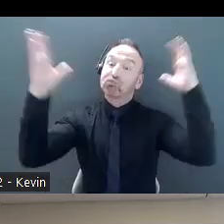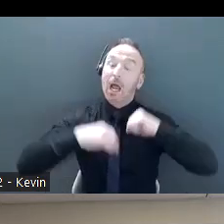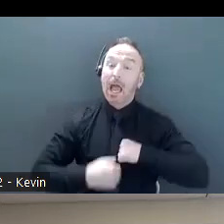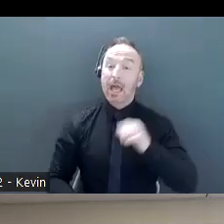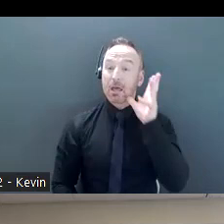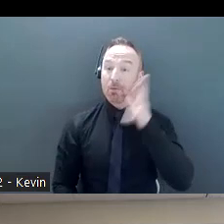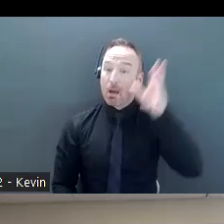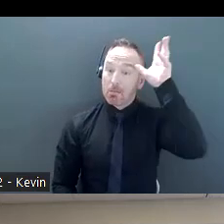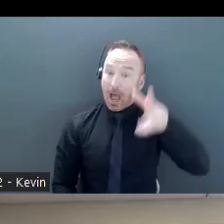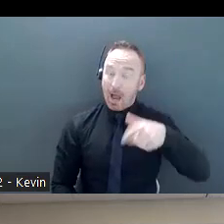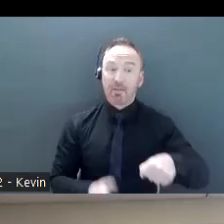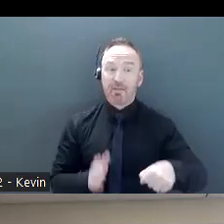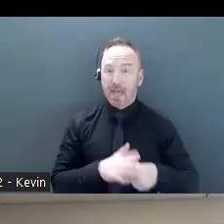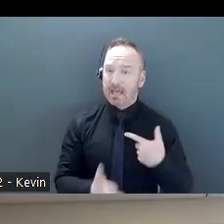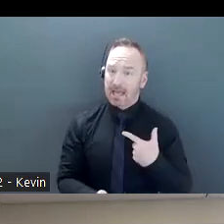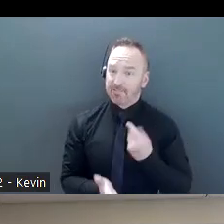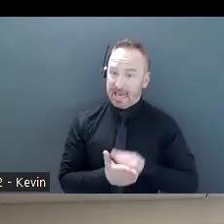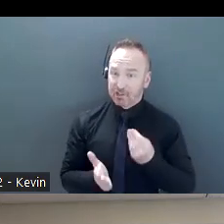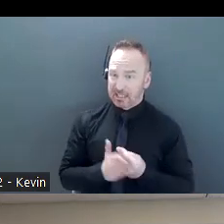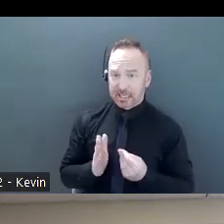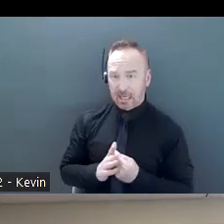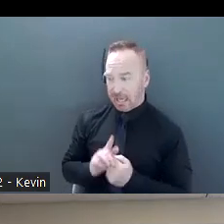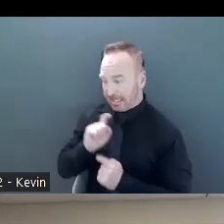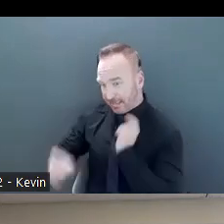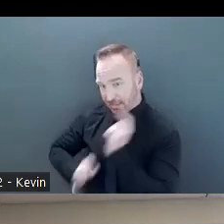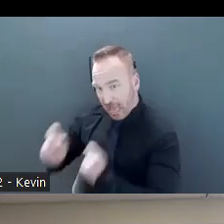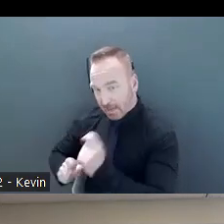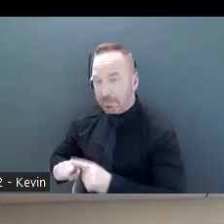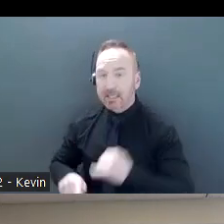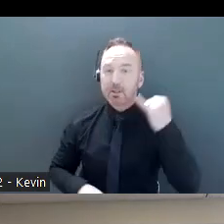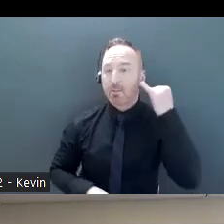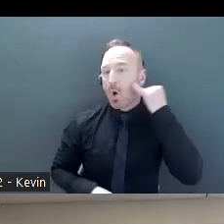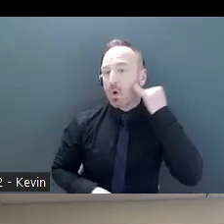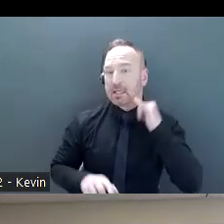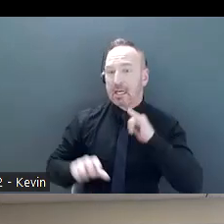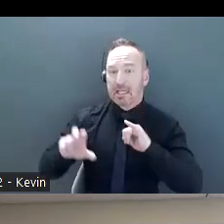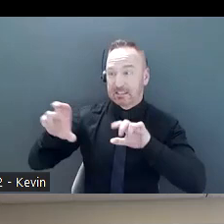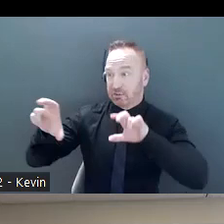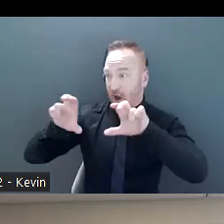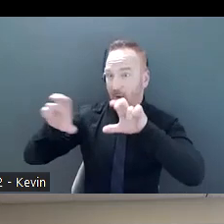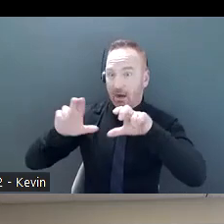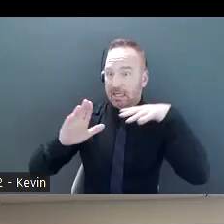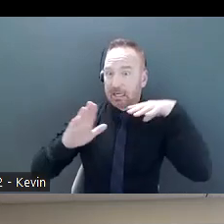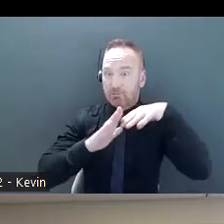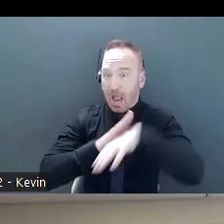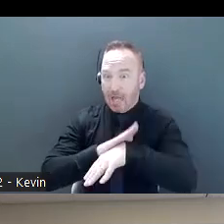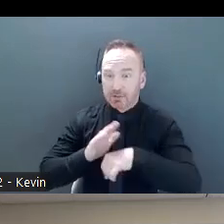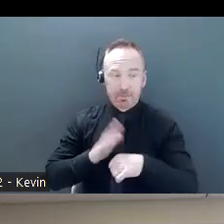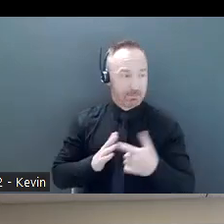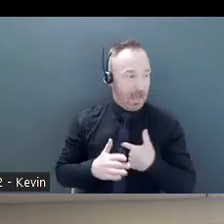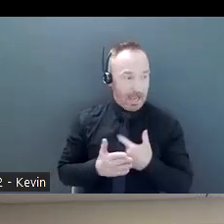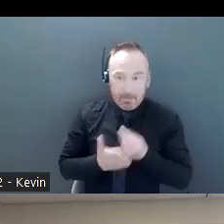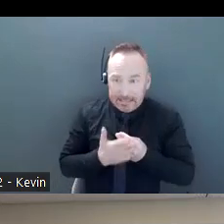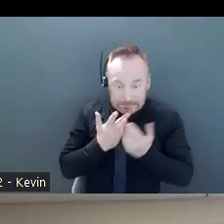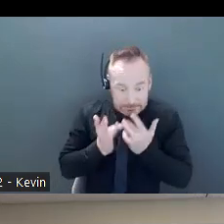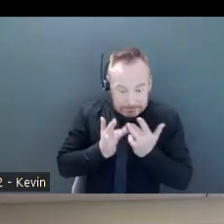child and then decides, A, stock market reversals have occurred and I can't be so generous. And the child decides they're going to cut